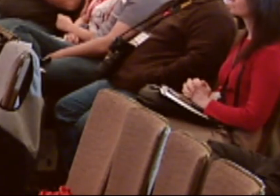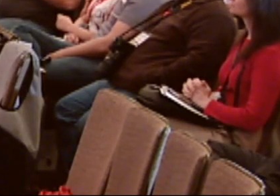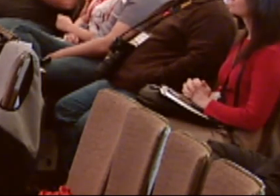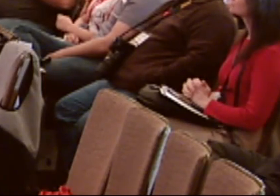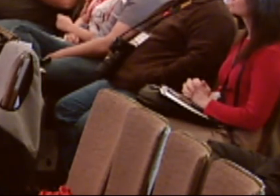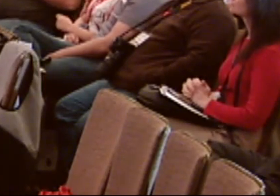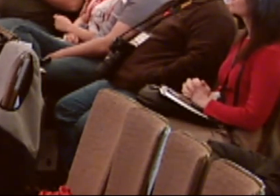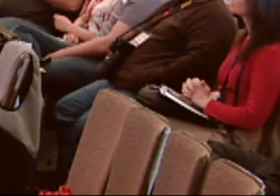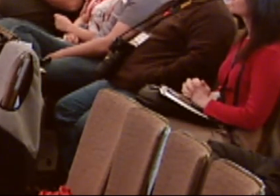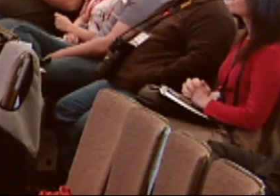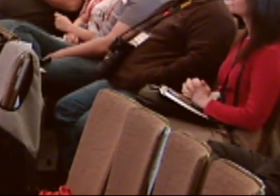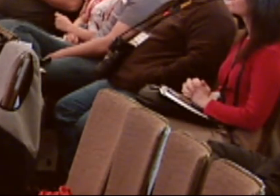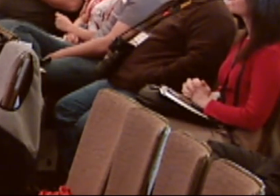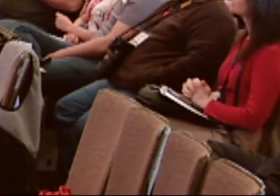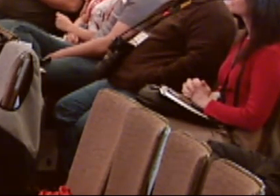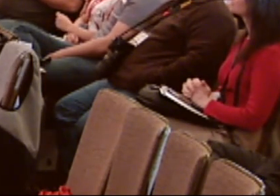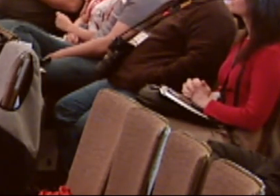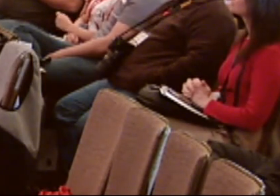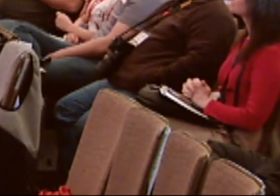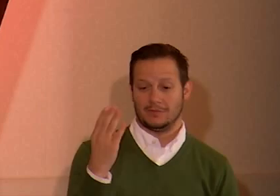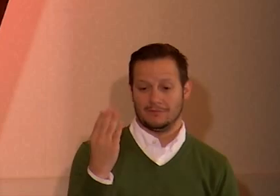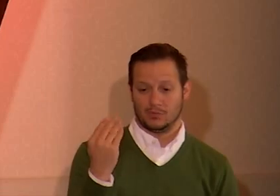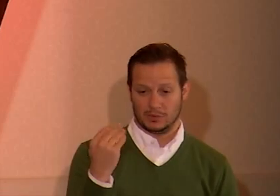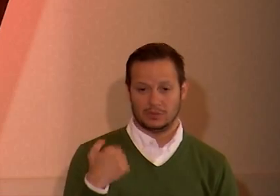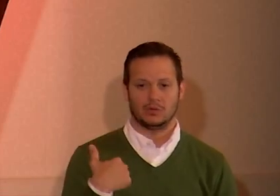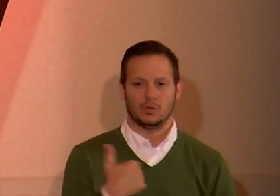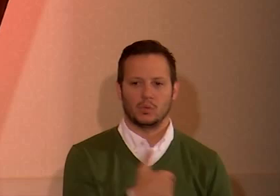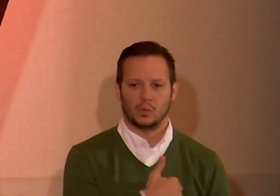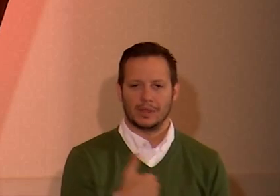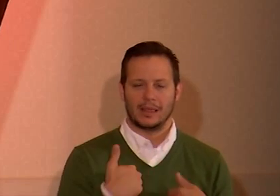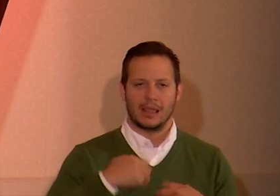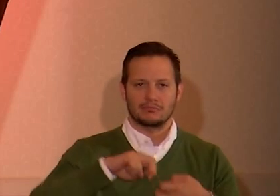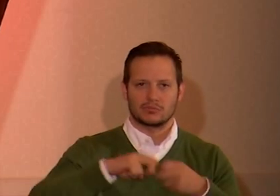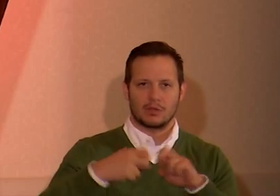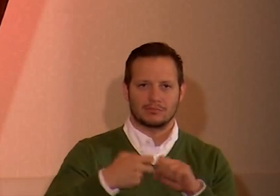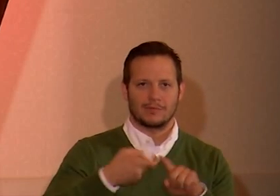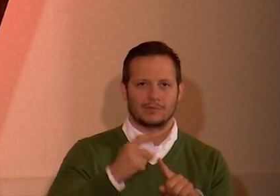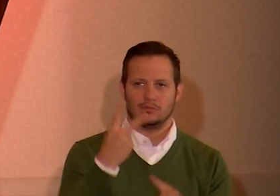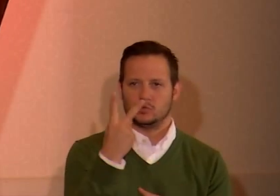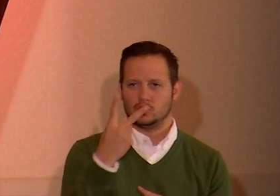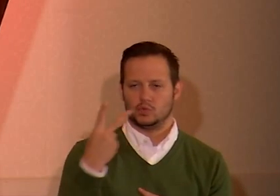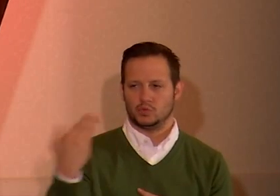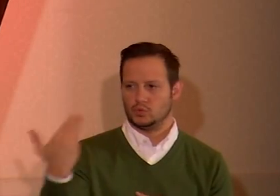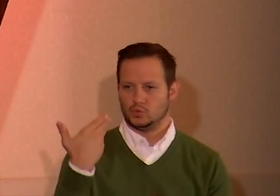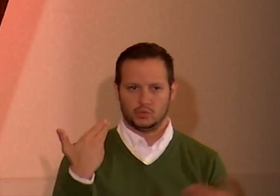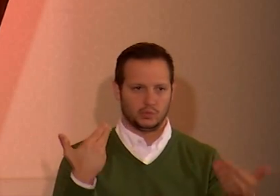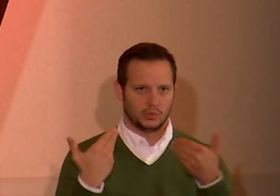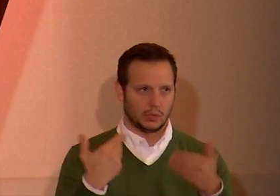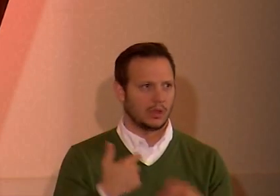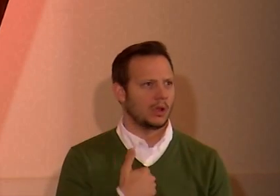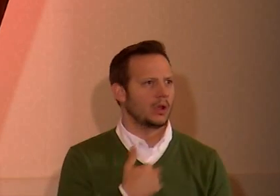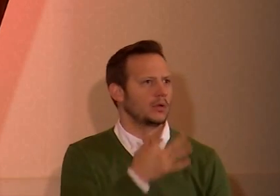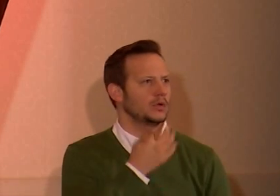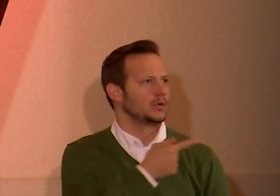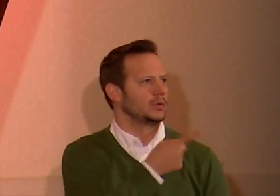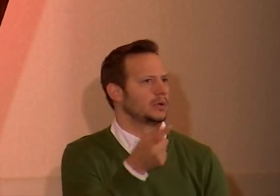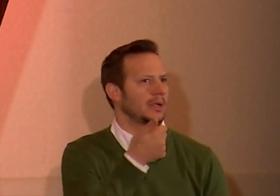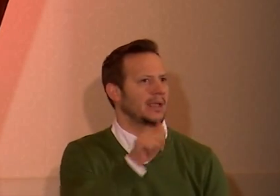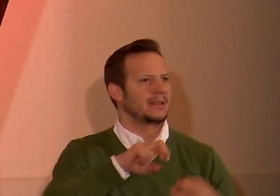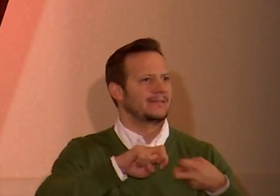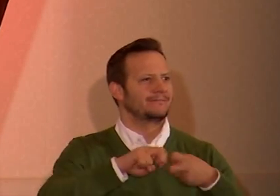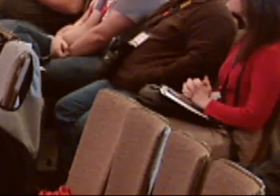So right now in 2014, we have problems from two directions. I just want to ask if there are any physicists